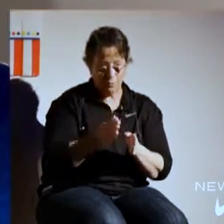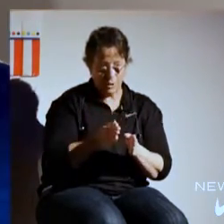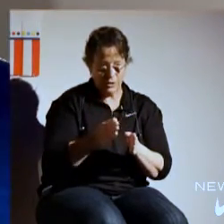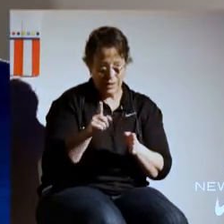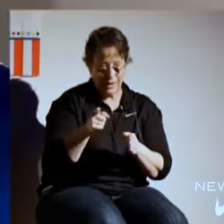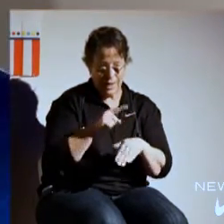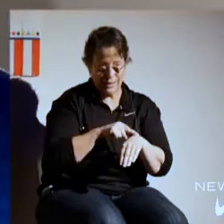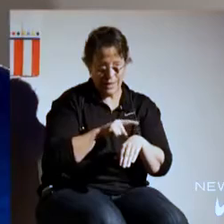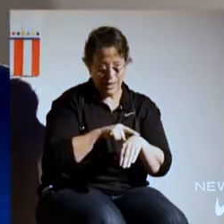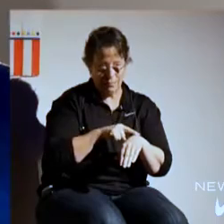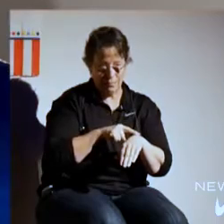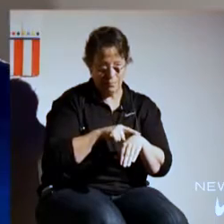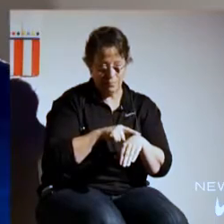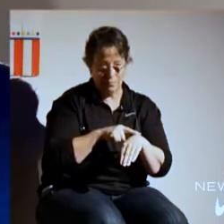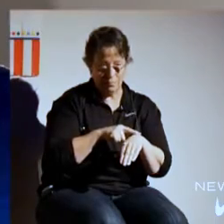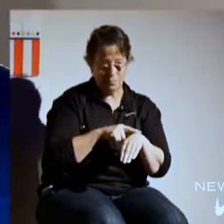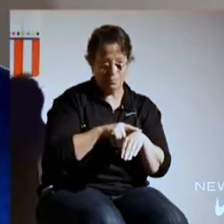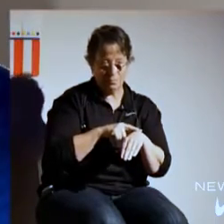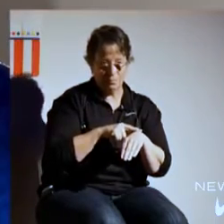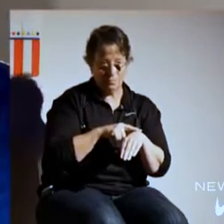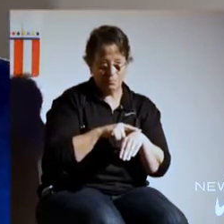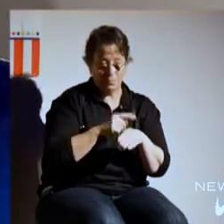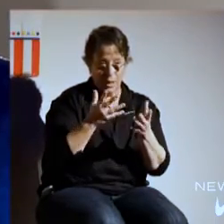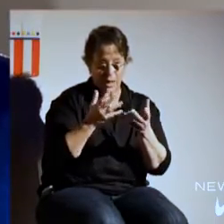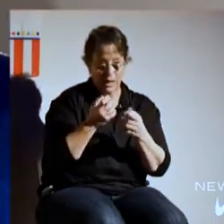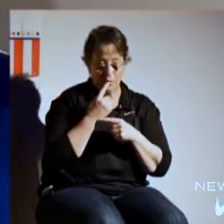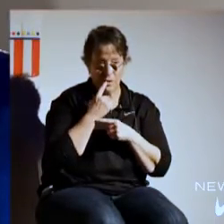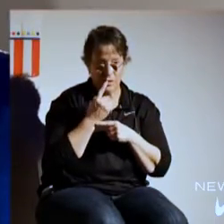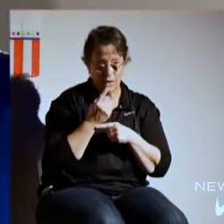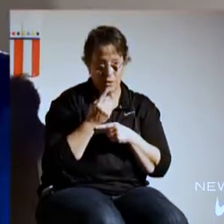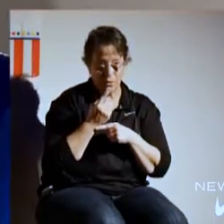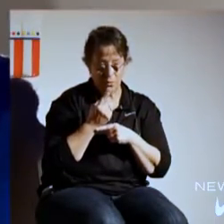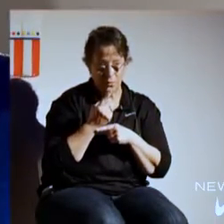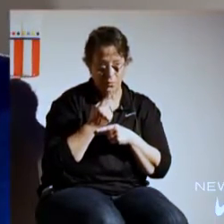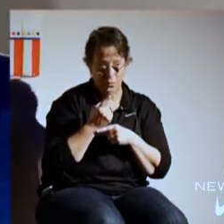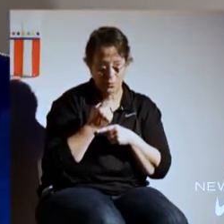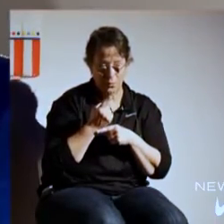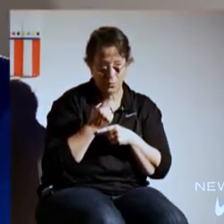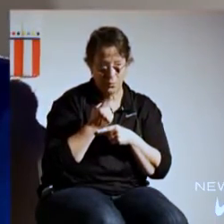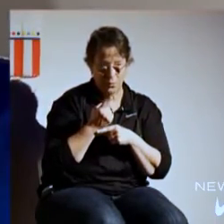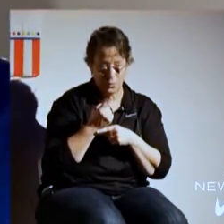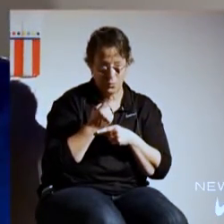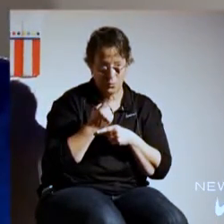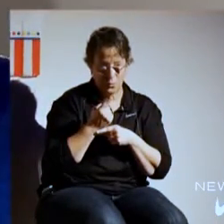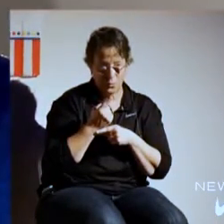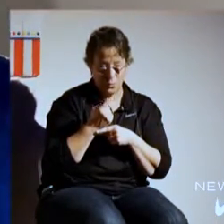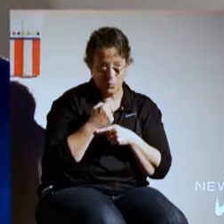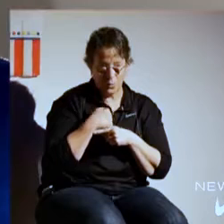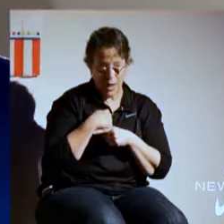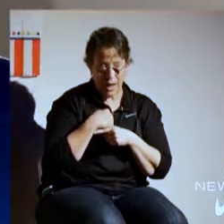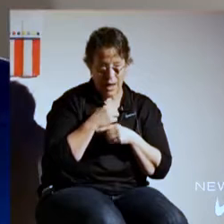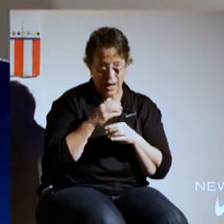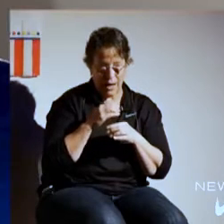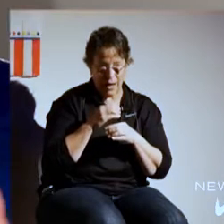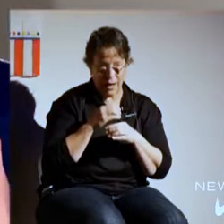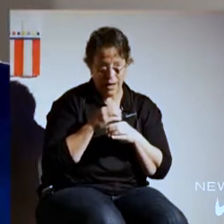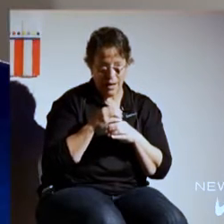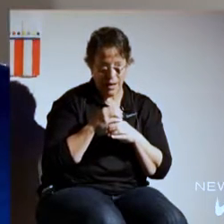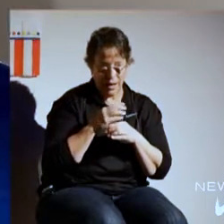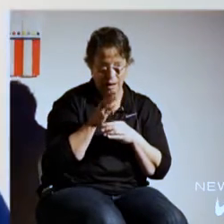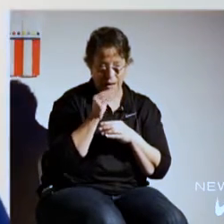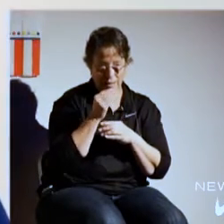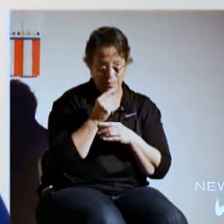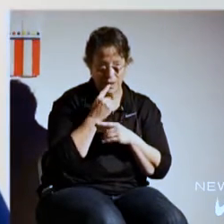know, this gentleman here wanted to tell you something. And he said, I did it. John goes, what do you mean? And, and immediately the guy